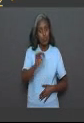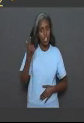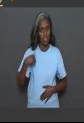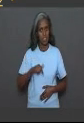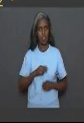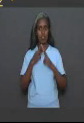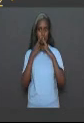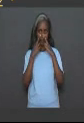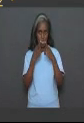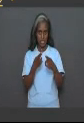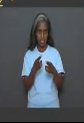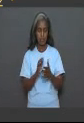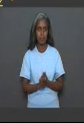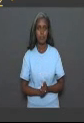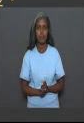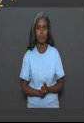our answer.